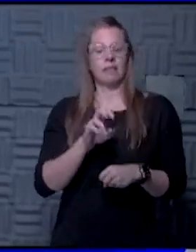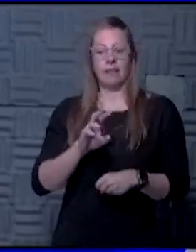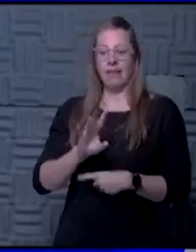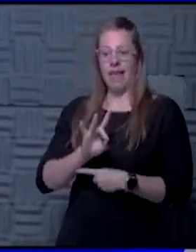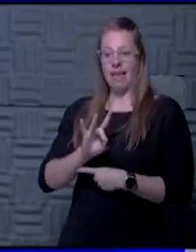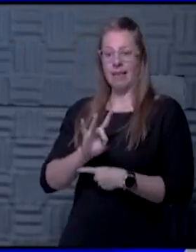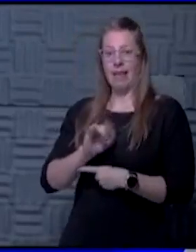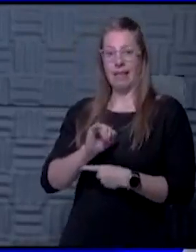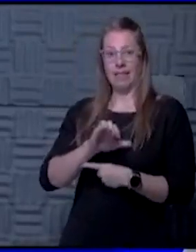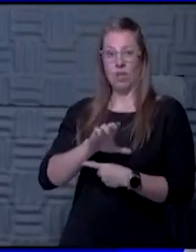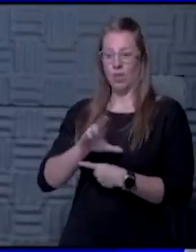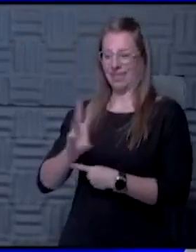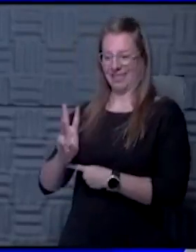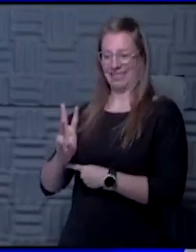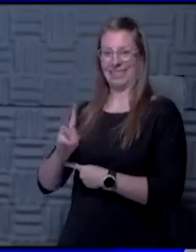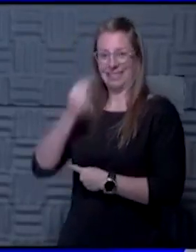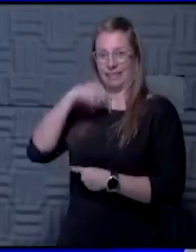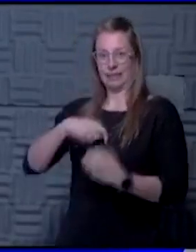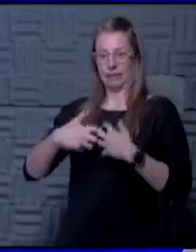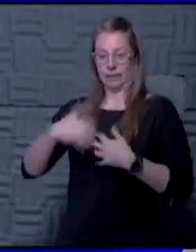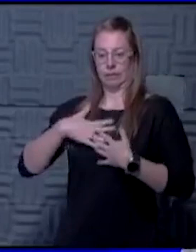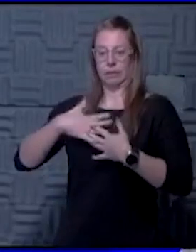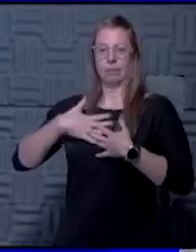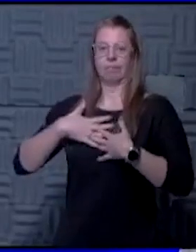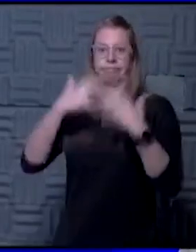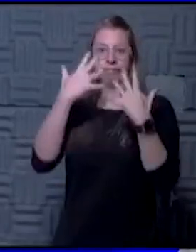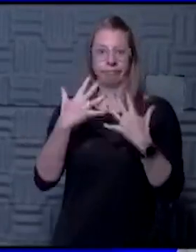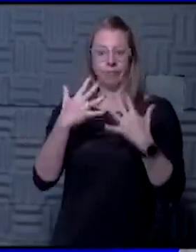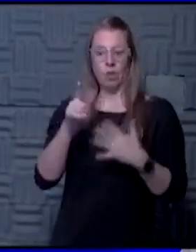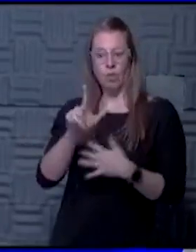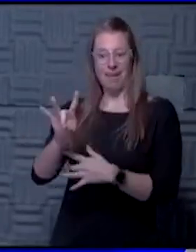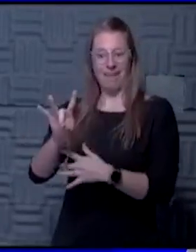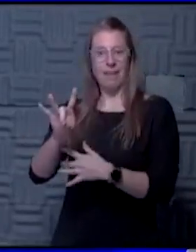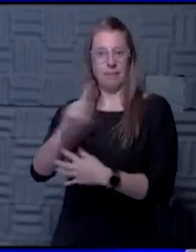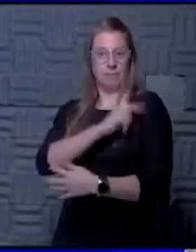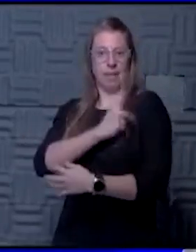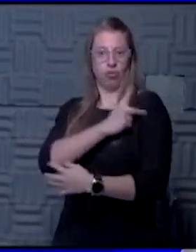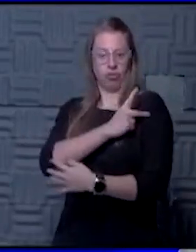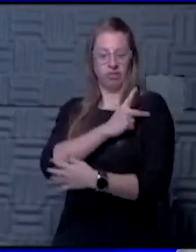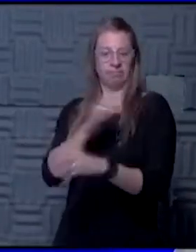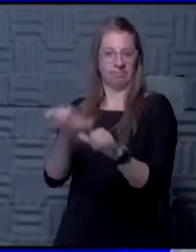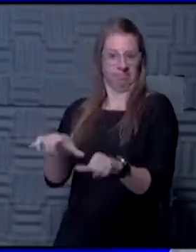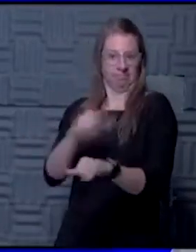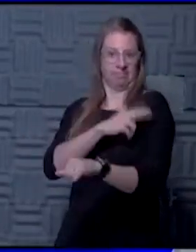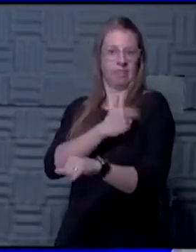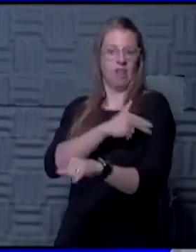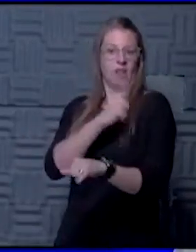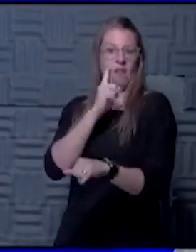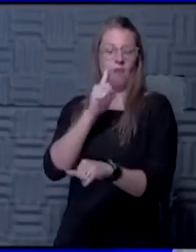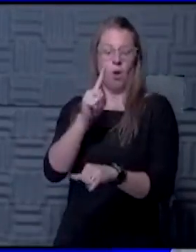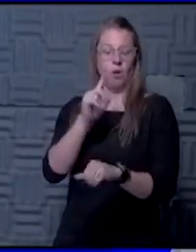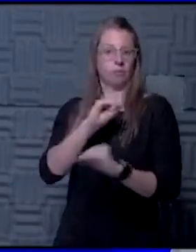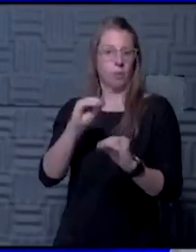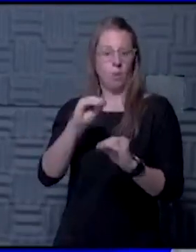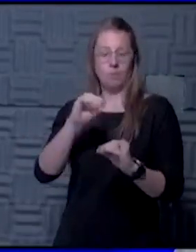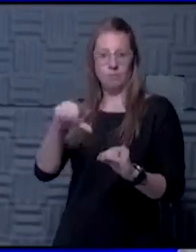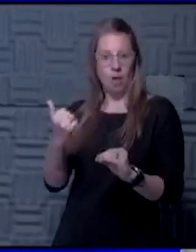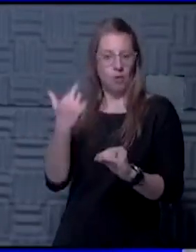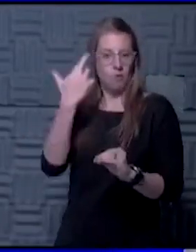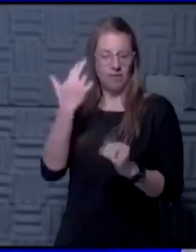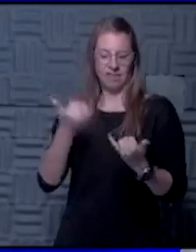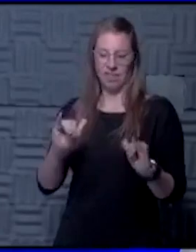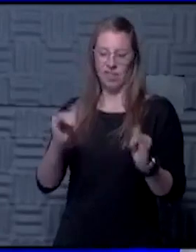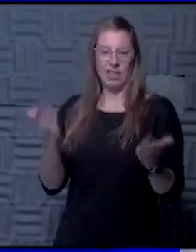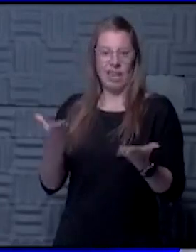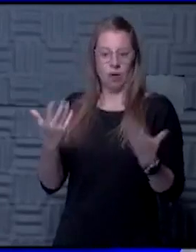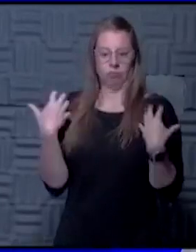on the ventilator. Unfortunately, we still have another 28 patients that are in the hospital for no other reason than they are still